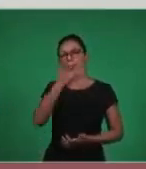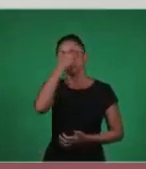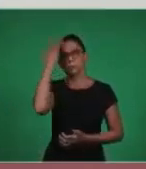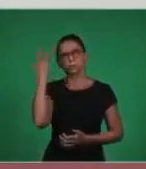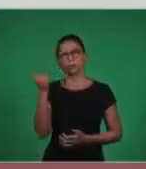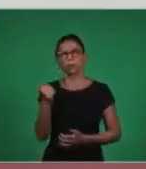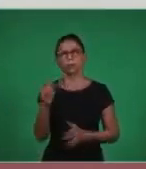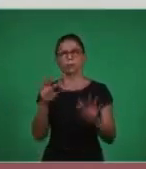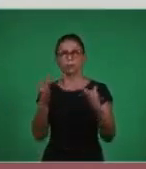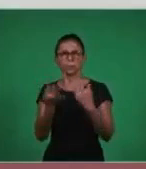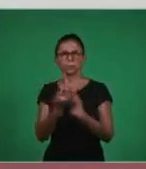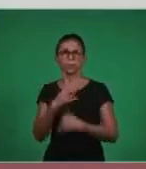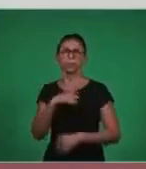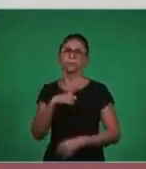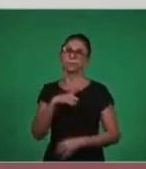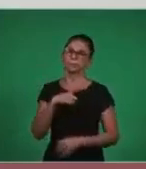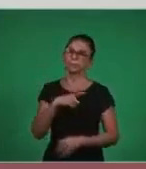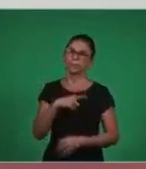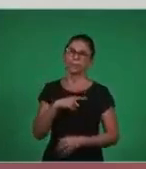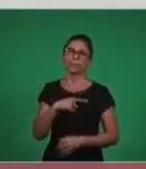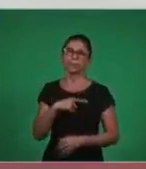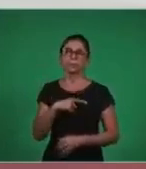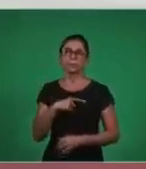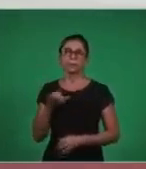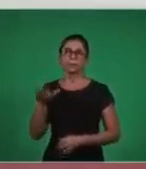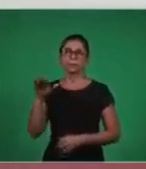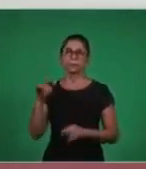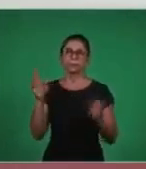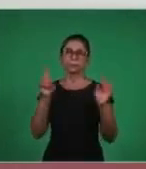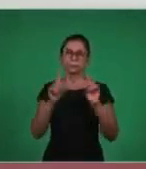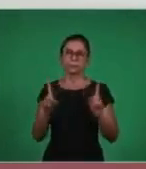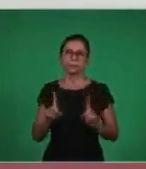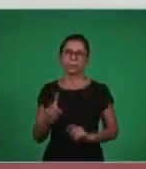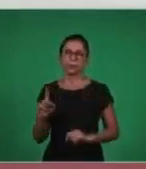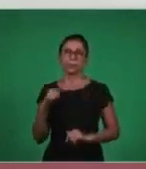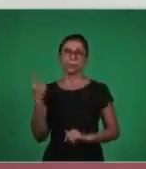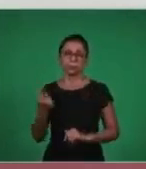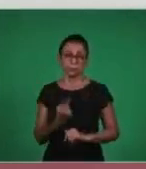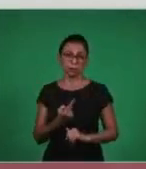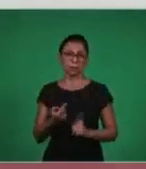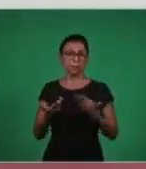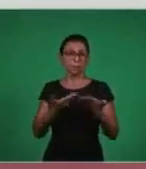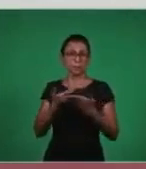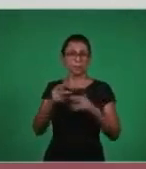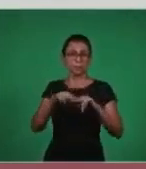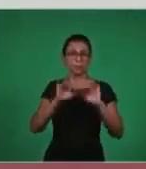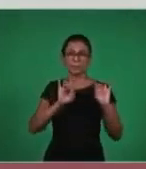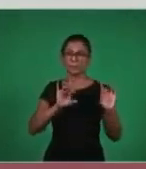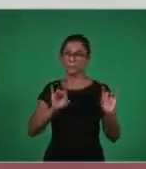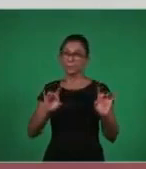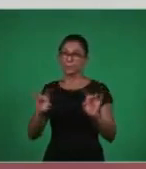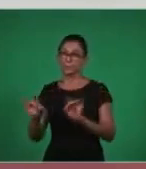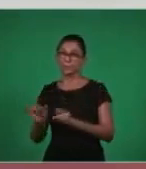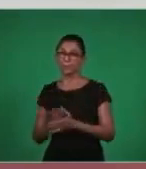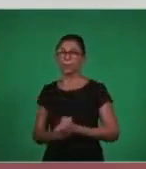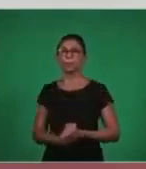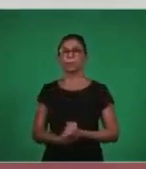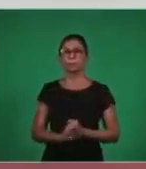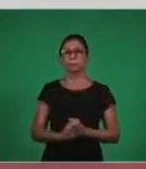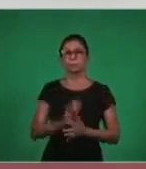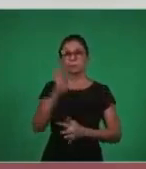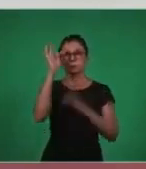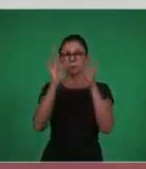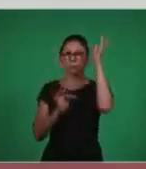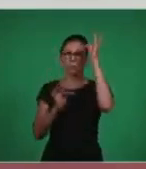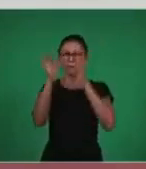family. We want to give a special treatment for them. We're not going to stop on this. We